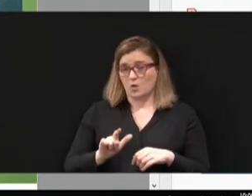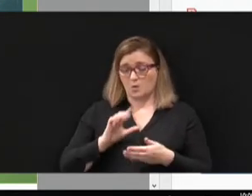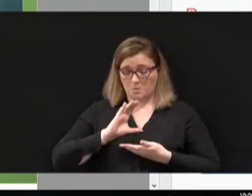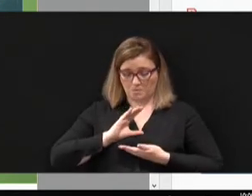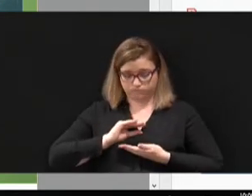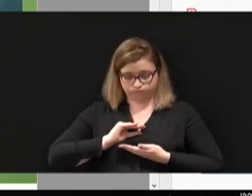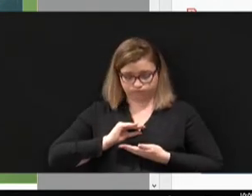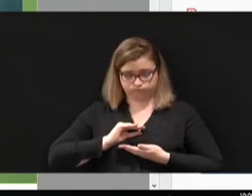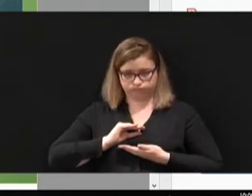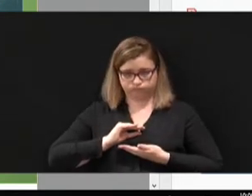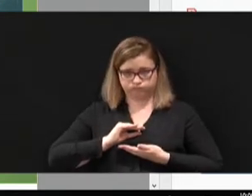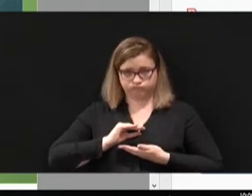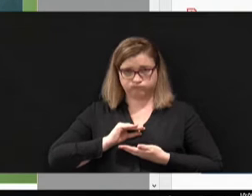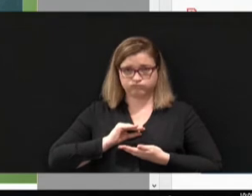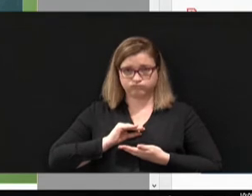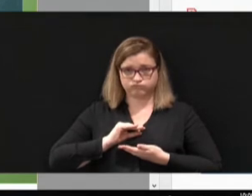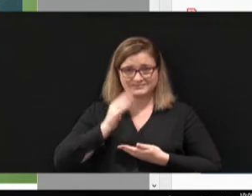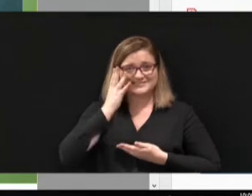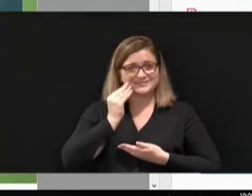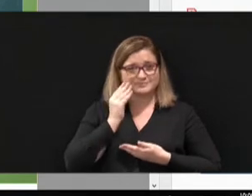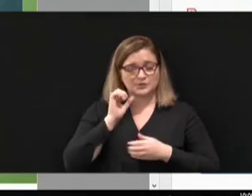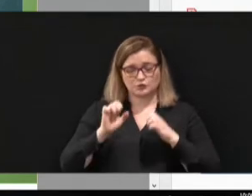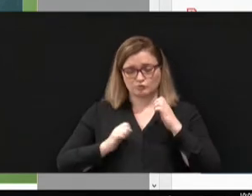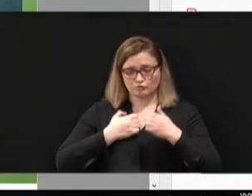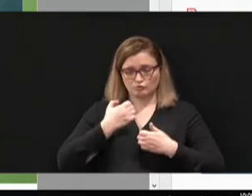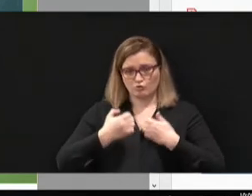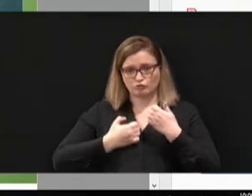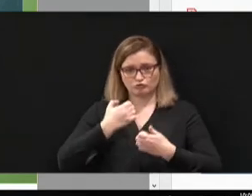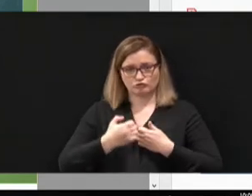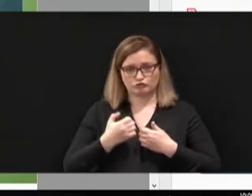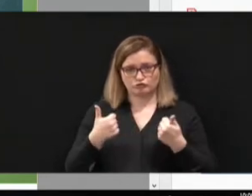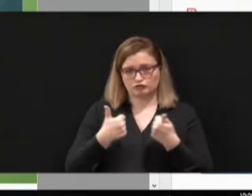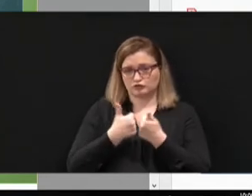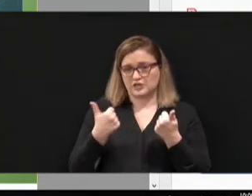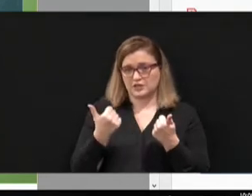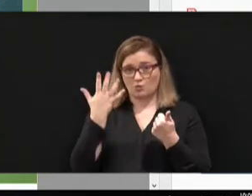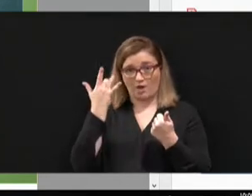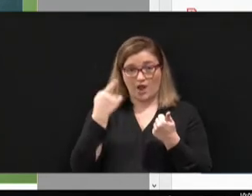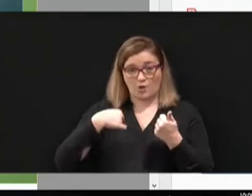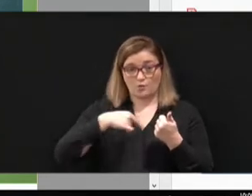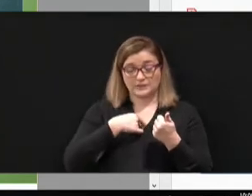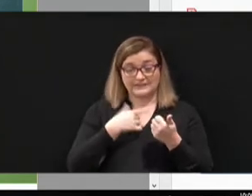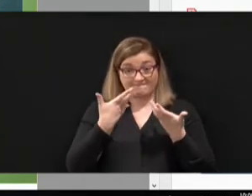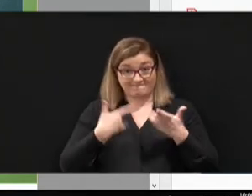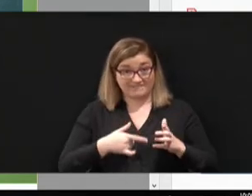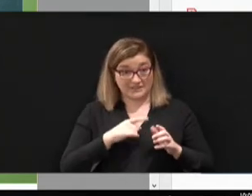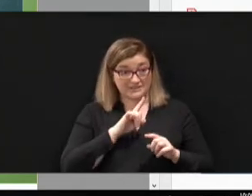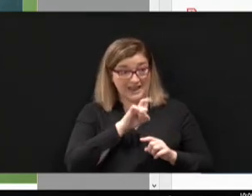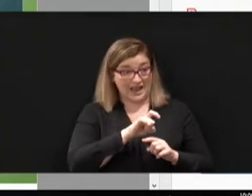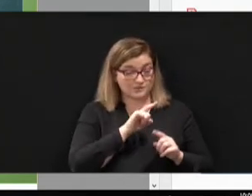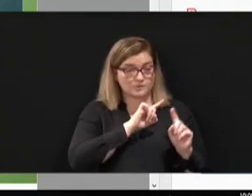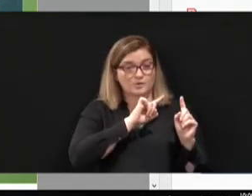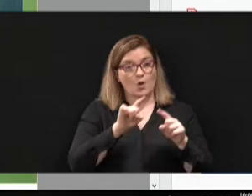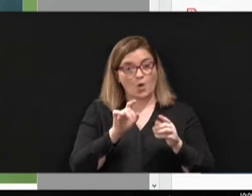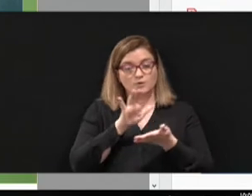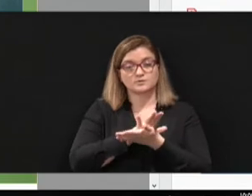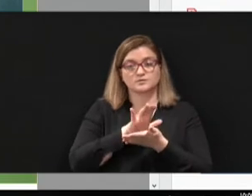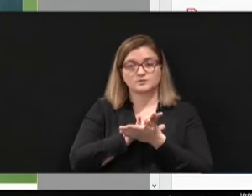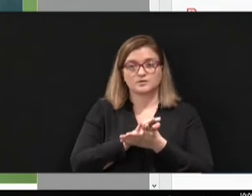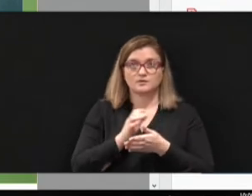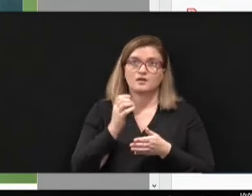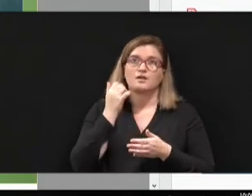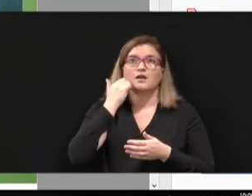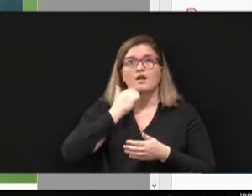having emotional challenges because we ask them to go to school every day, 8 hours a day, and